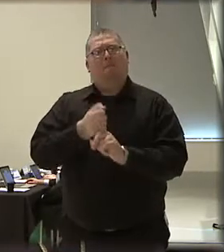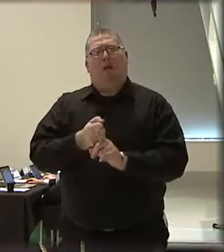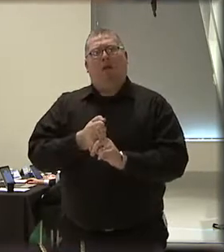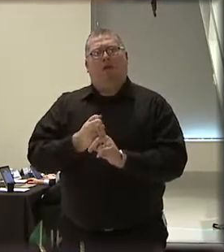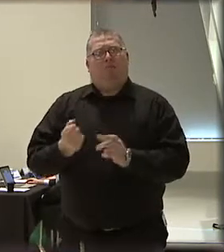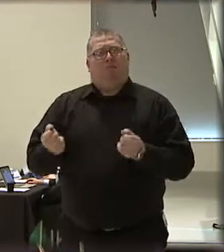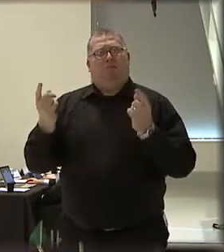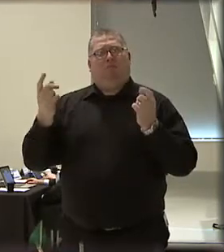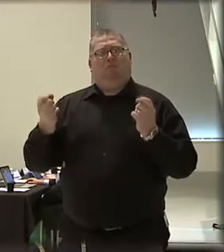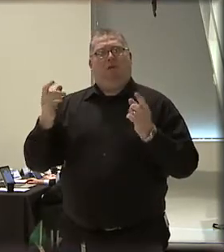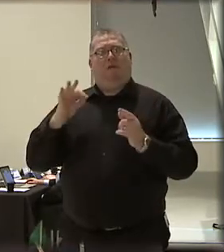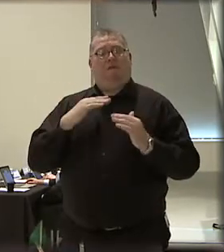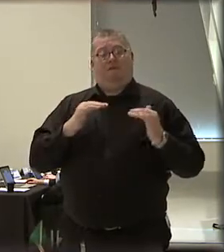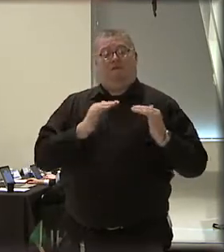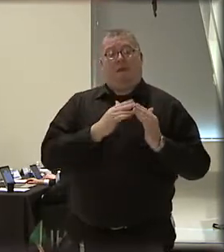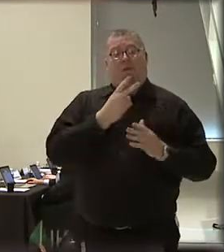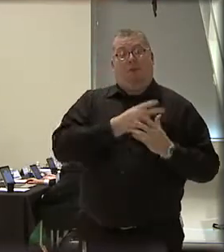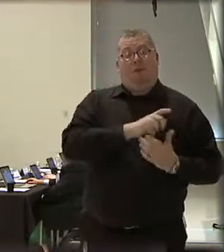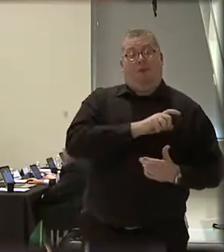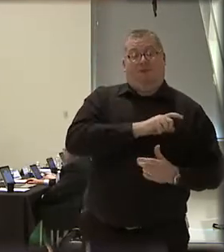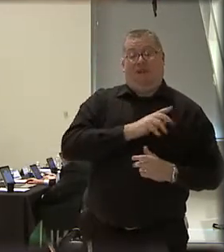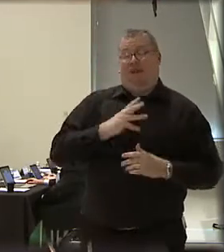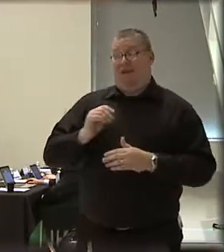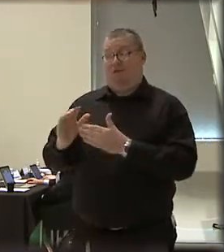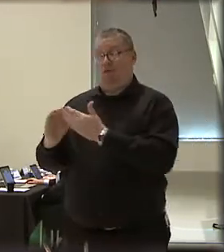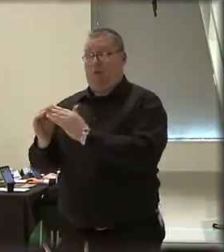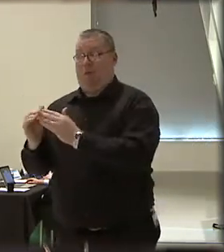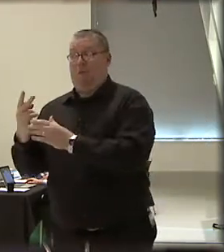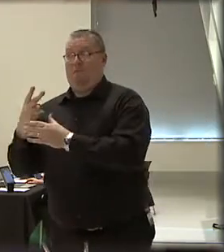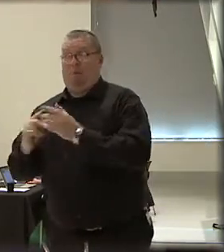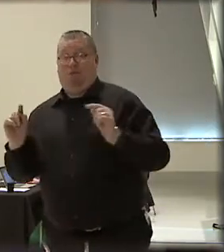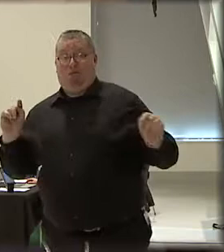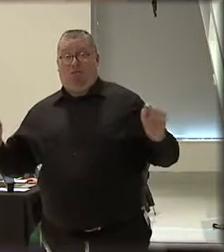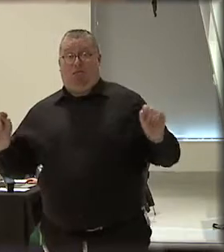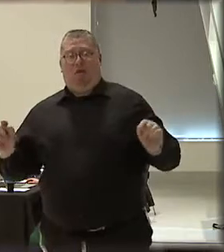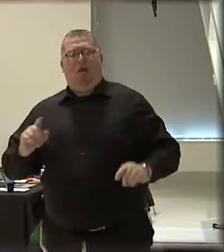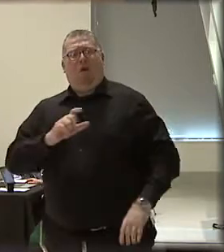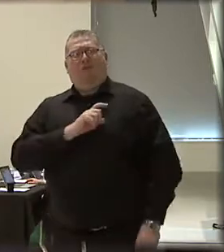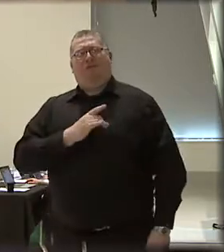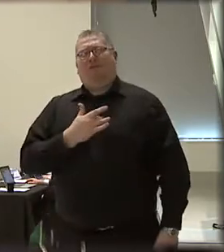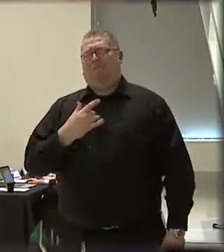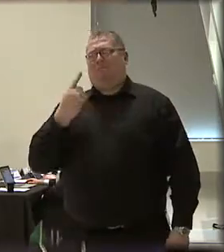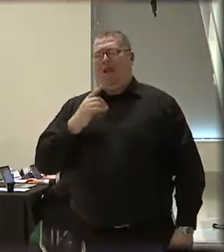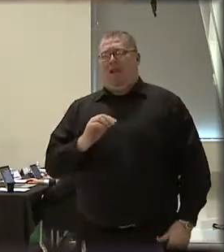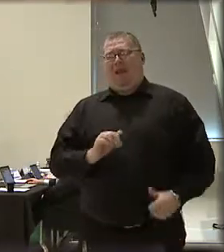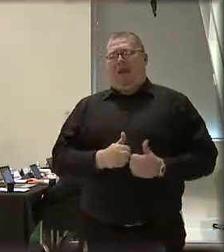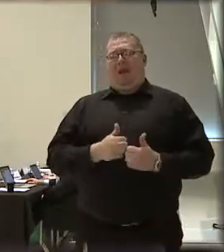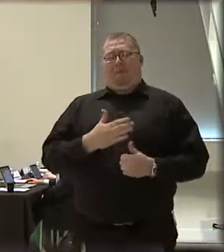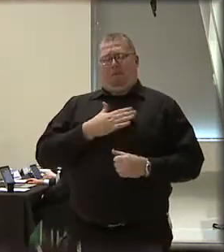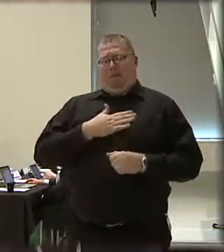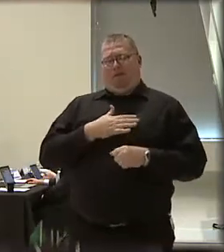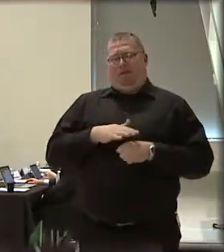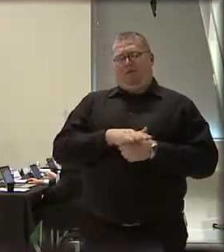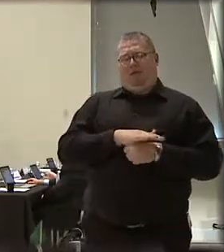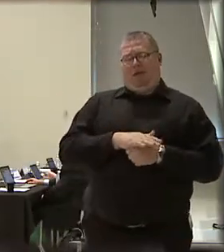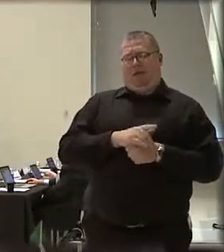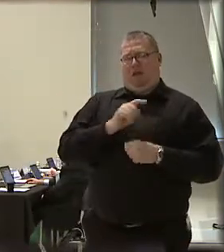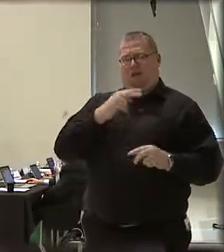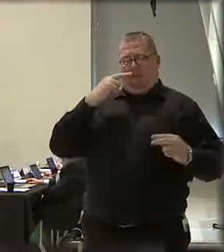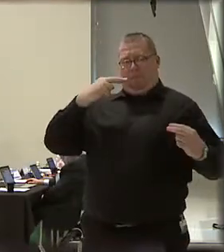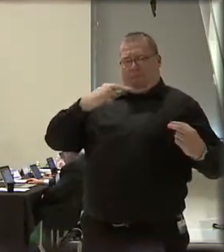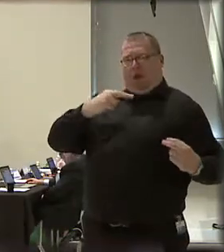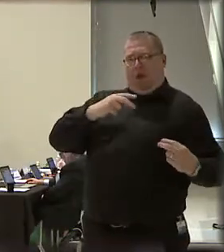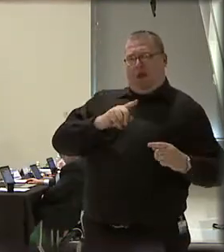of fairness from both officers and from community members? Are officers thinking, how come in my jurisdiction I have to be monitored, but